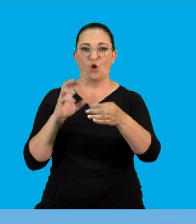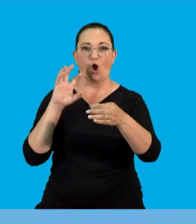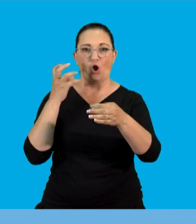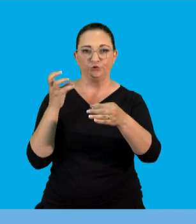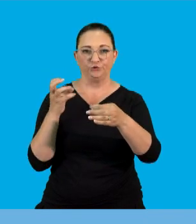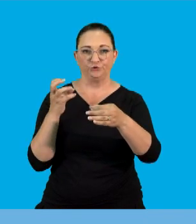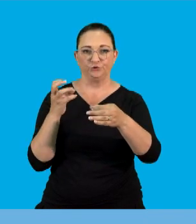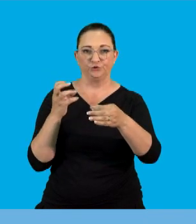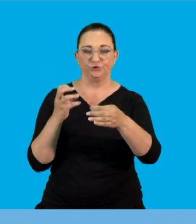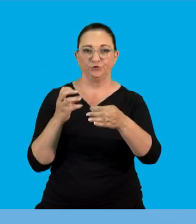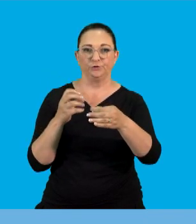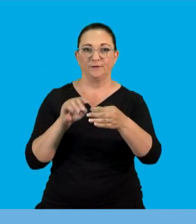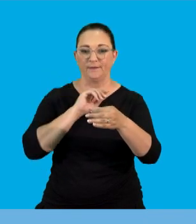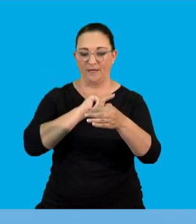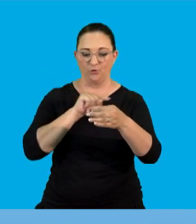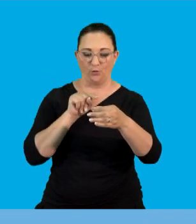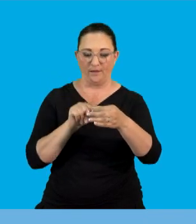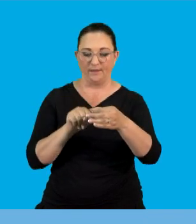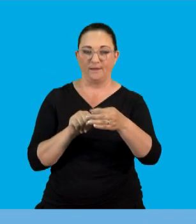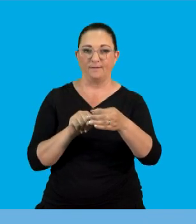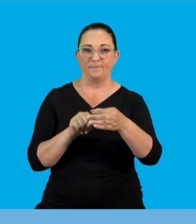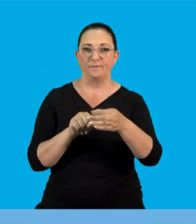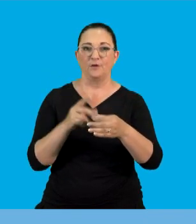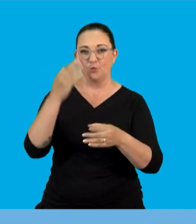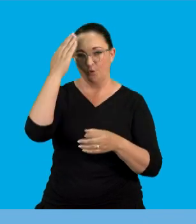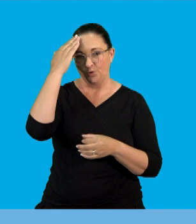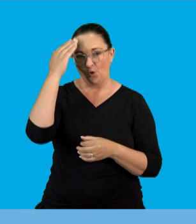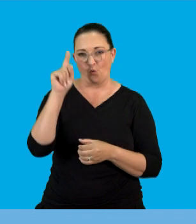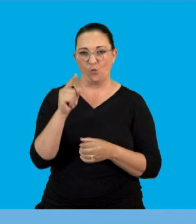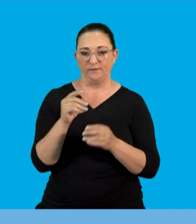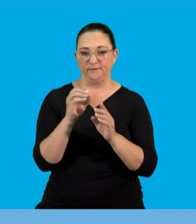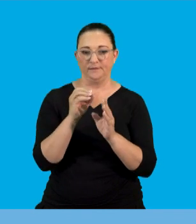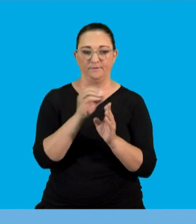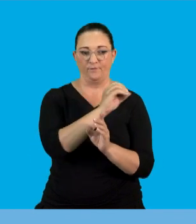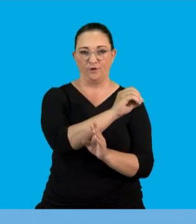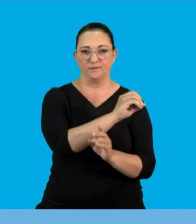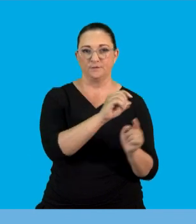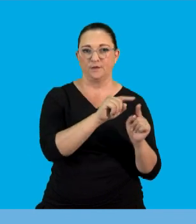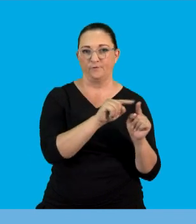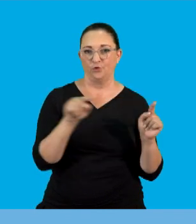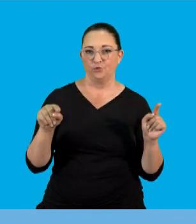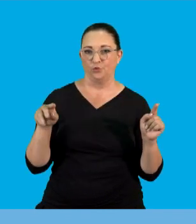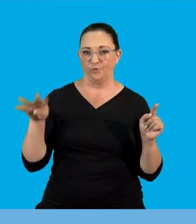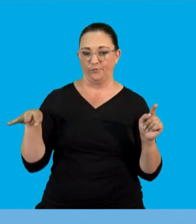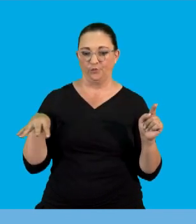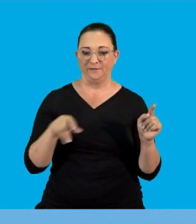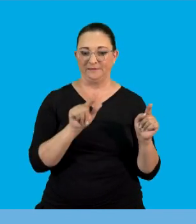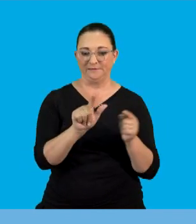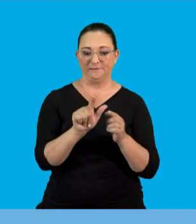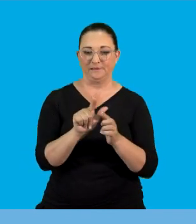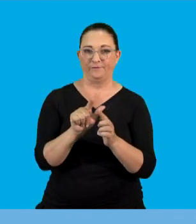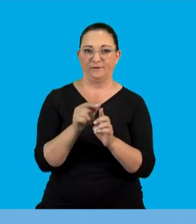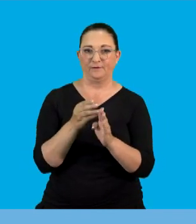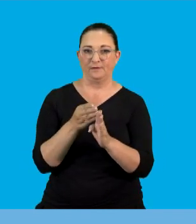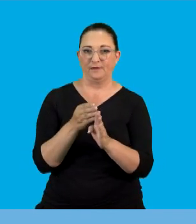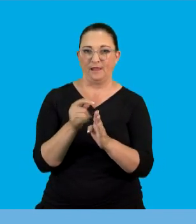acidic. So 0 to 14. So orange is just 7 here. It's just slightly below